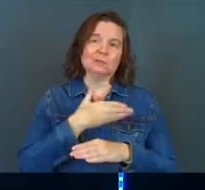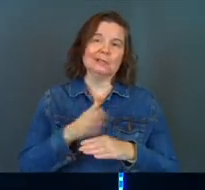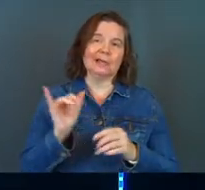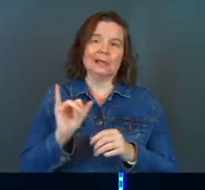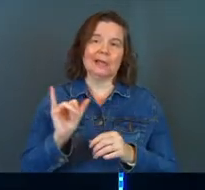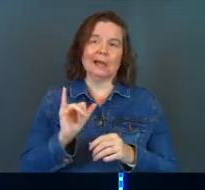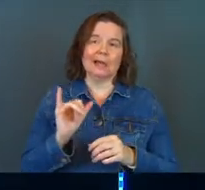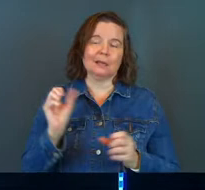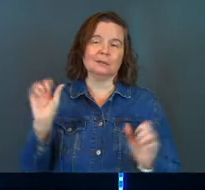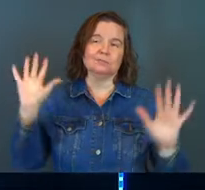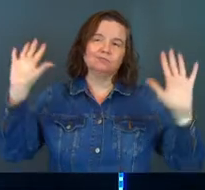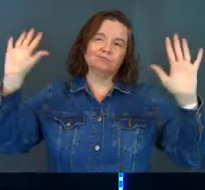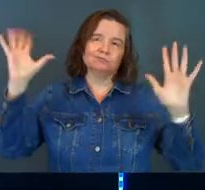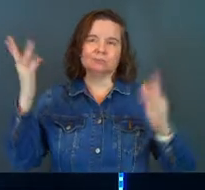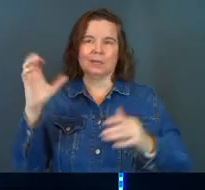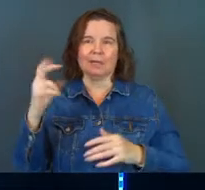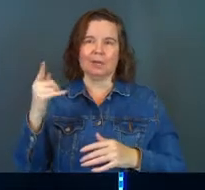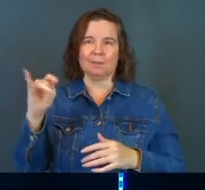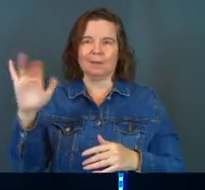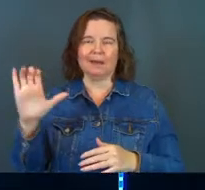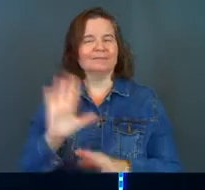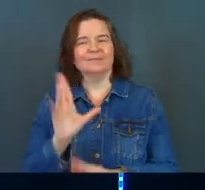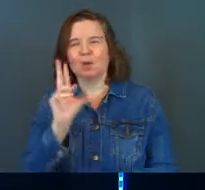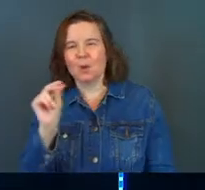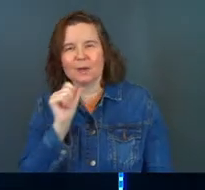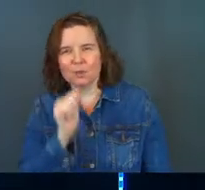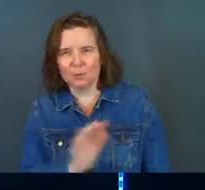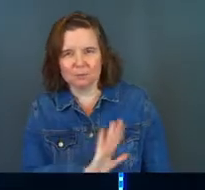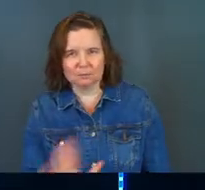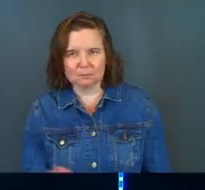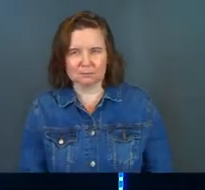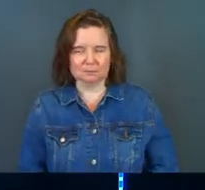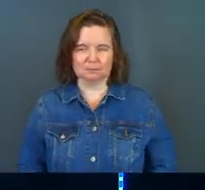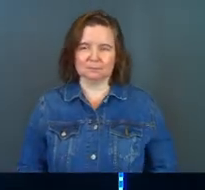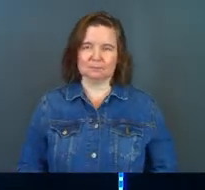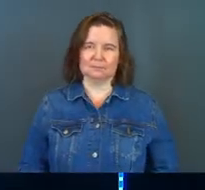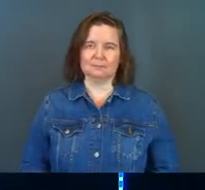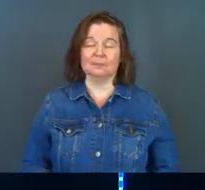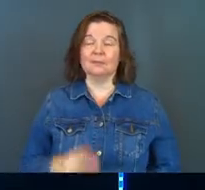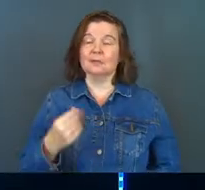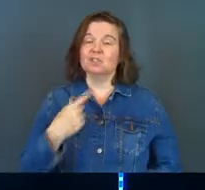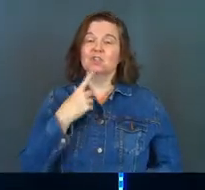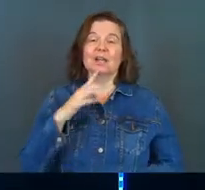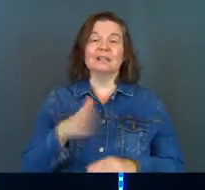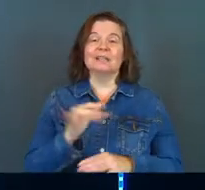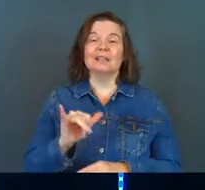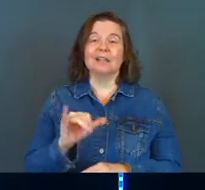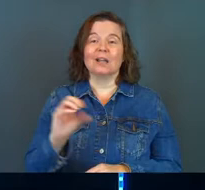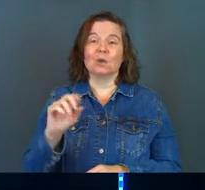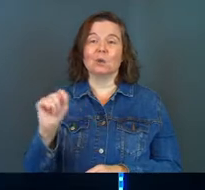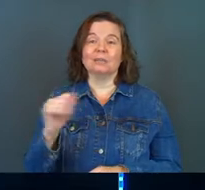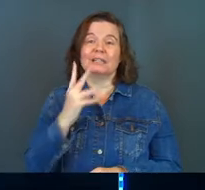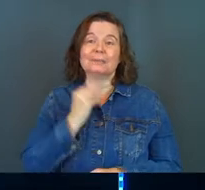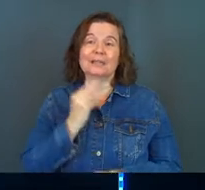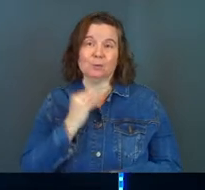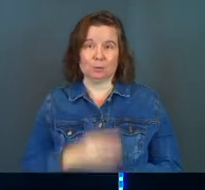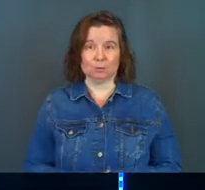sing like a charismatic. No, I don't. just sing like an Old Testament